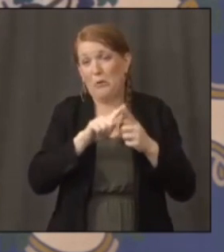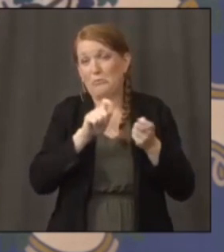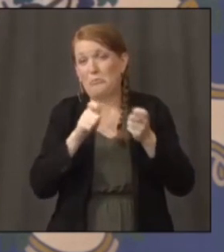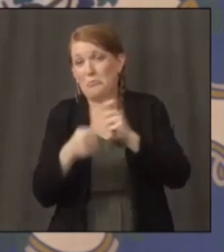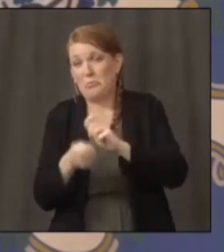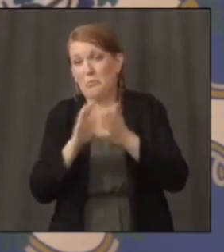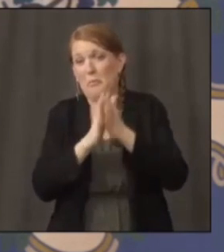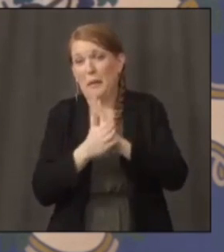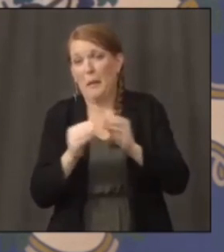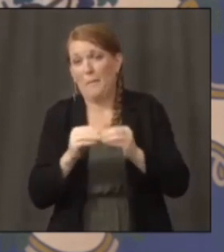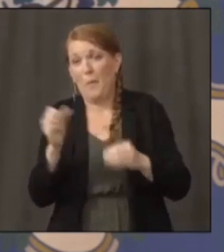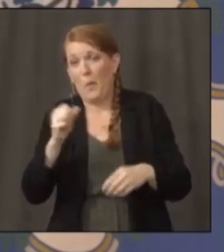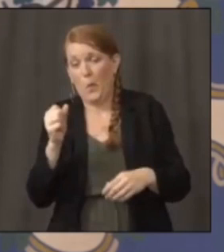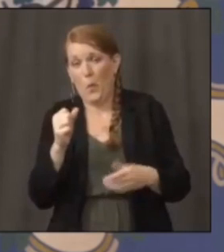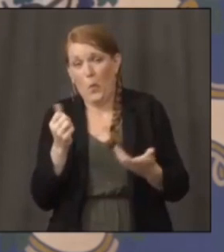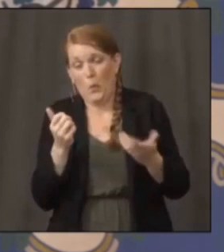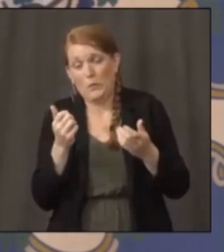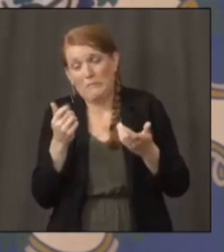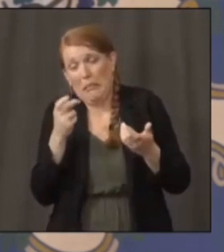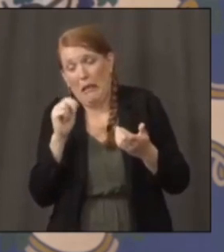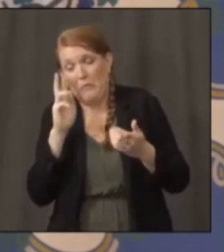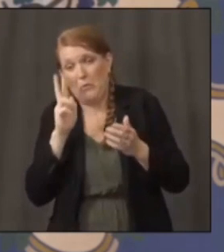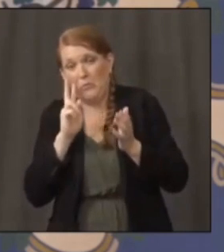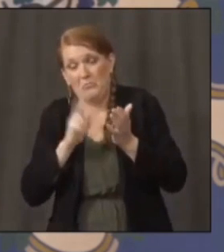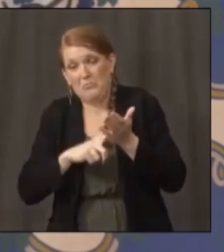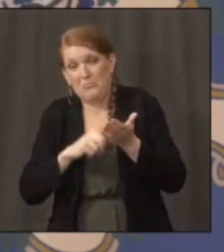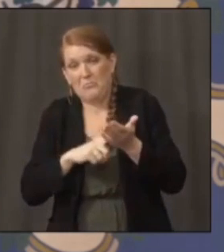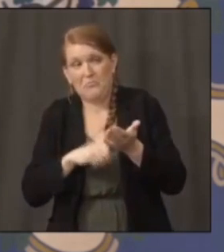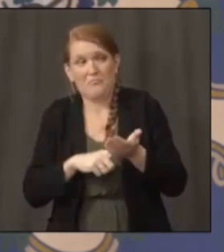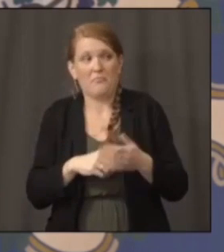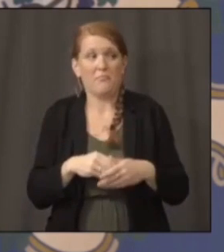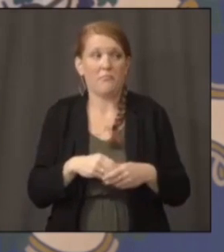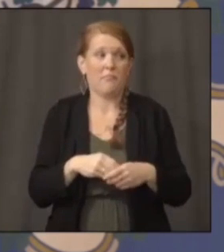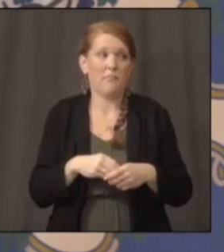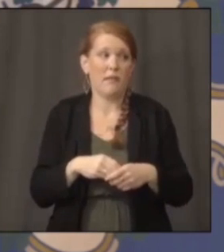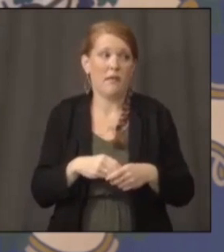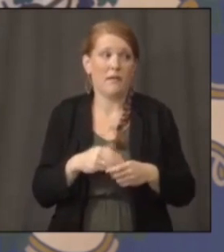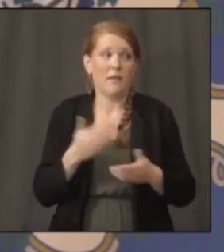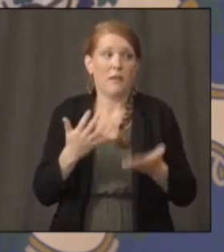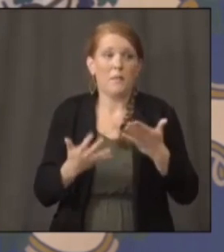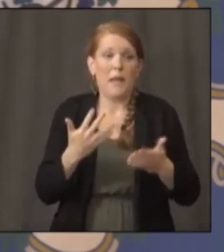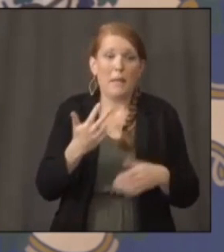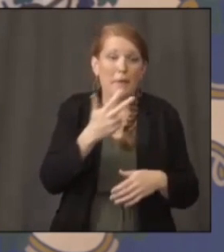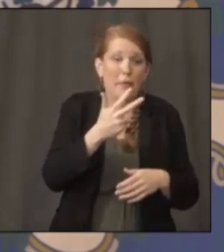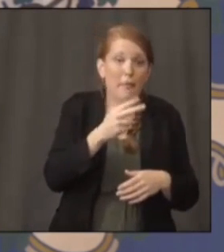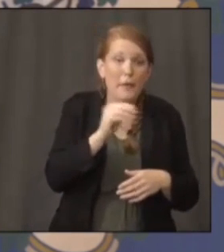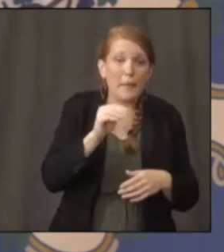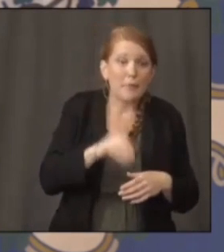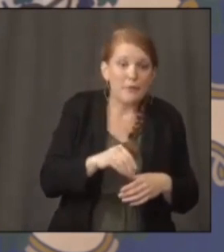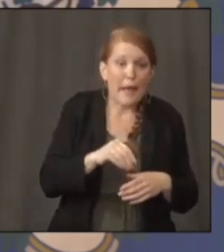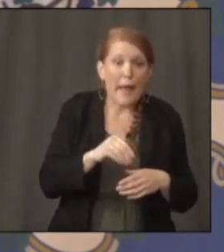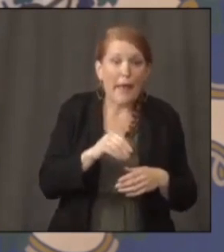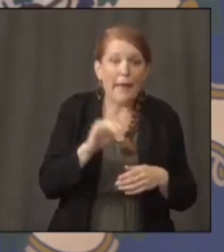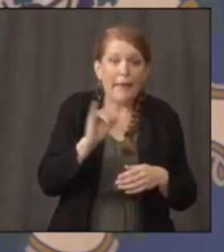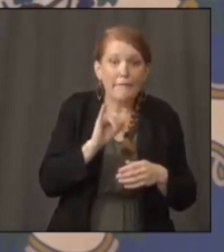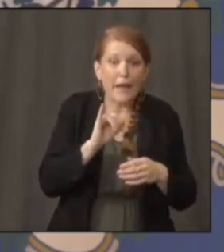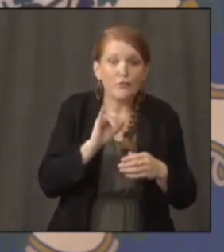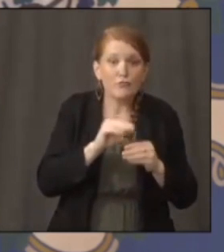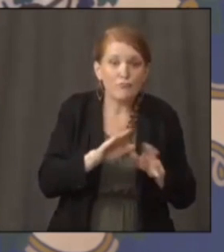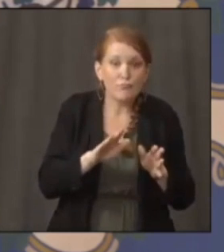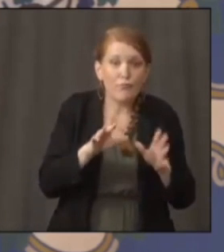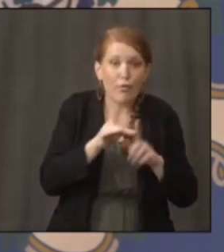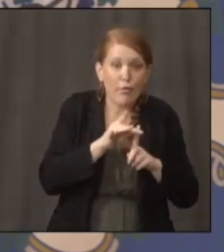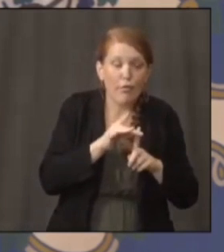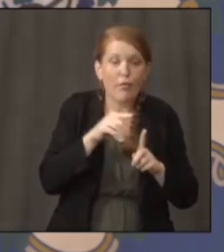asking me at 3%, you can go indoors at 75%, but at 5% you can't. I don't think I have a direct metric on that as